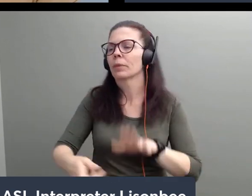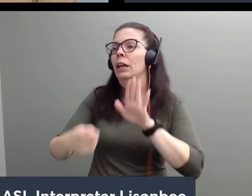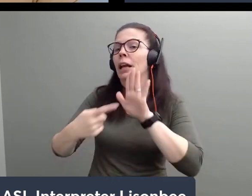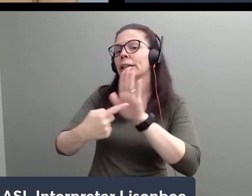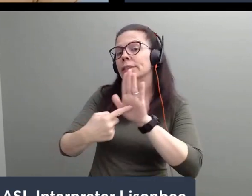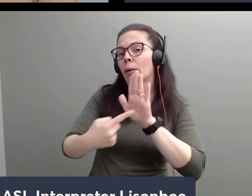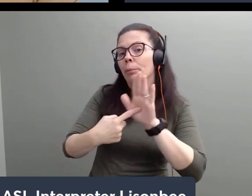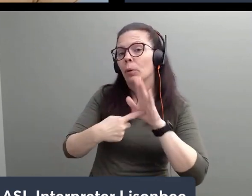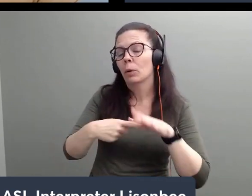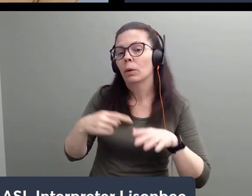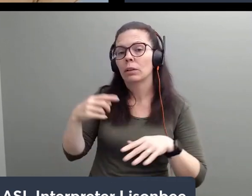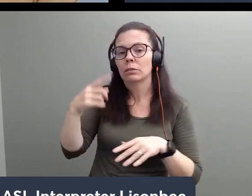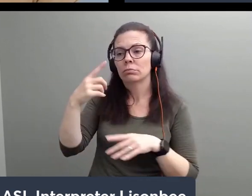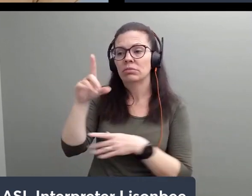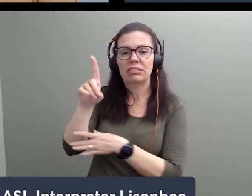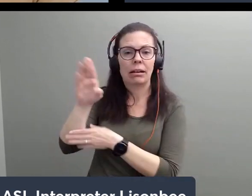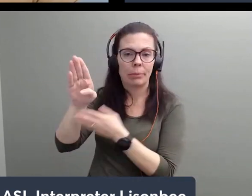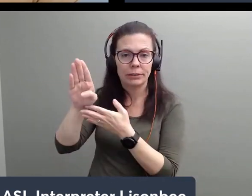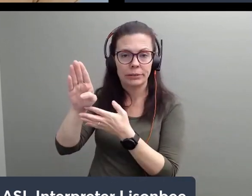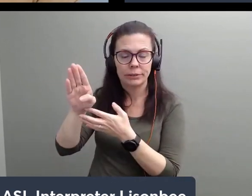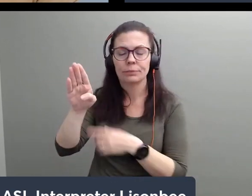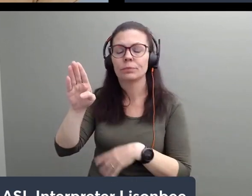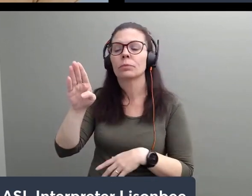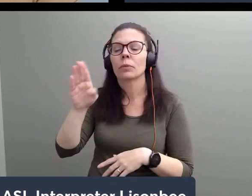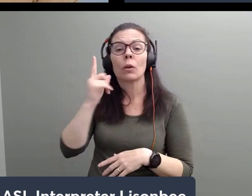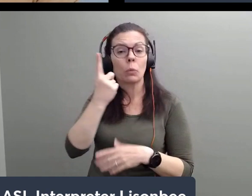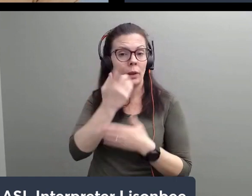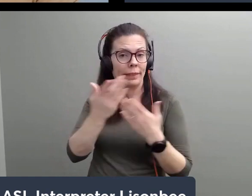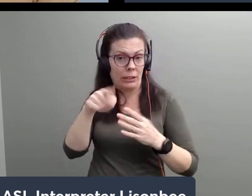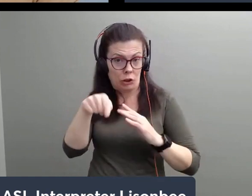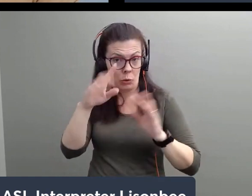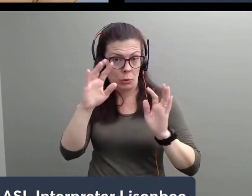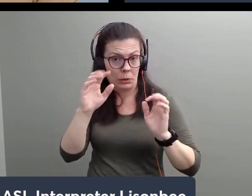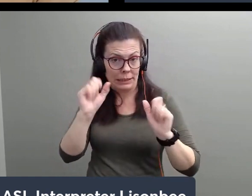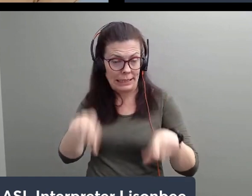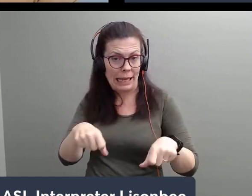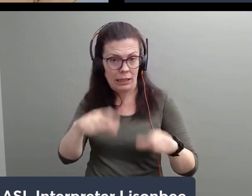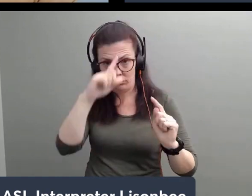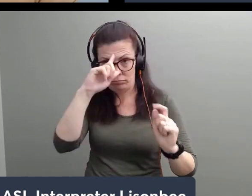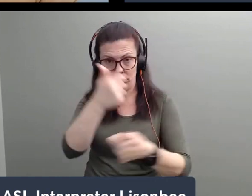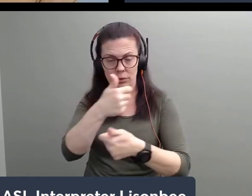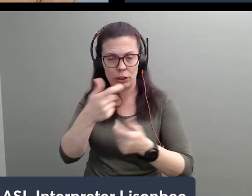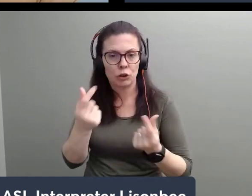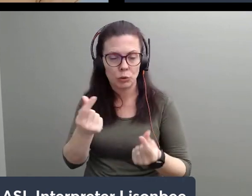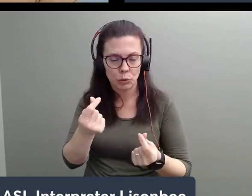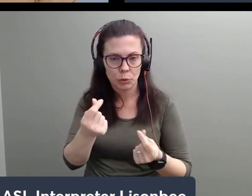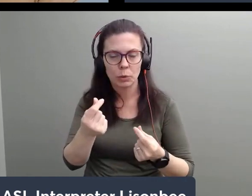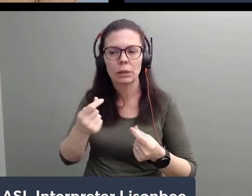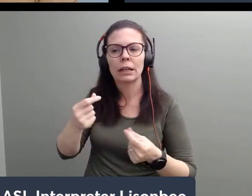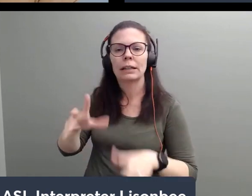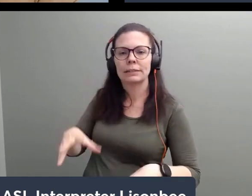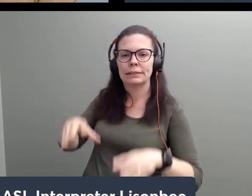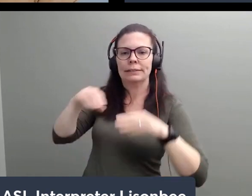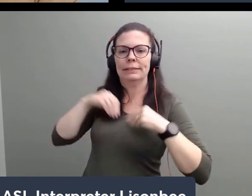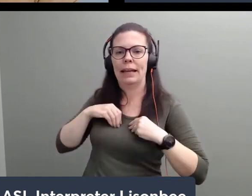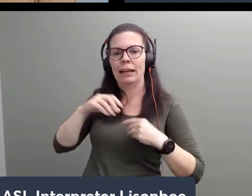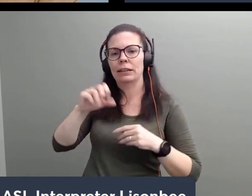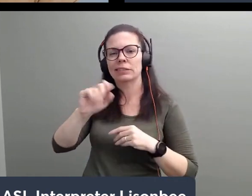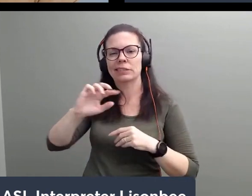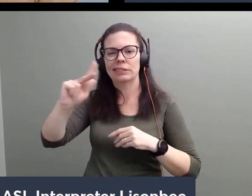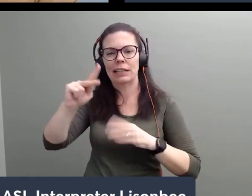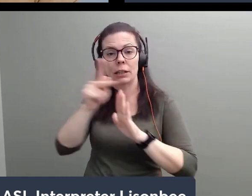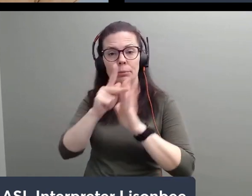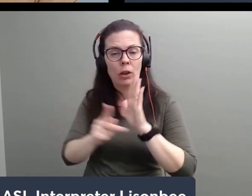of the database, one thing that you could choose to do is to adopt a stack policy, so that when